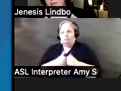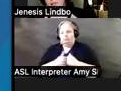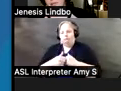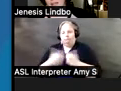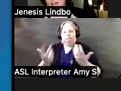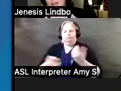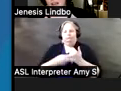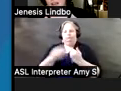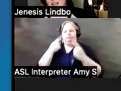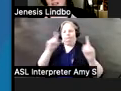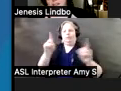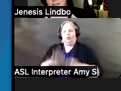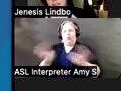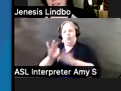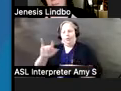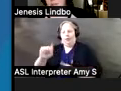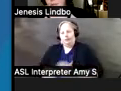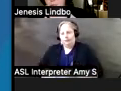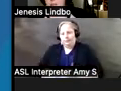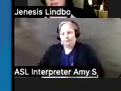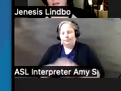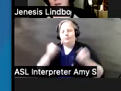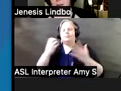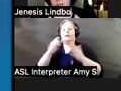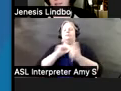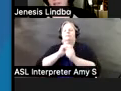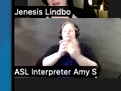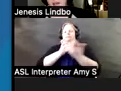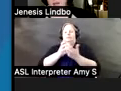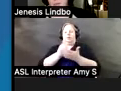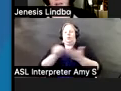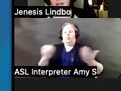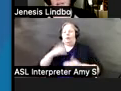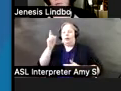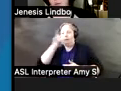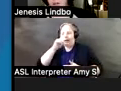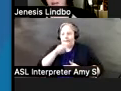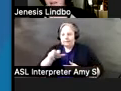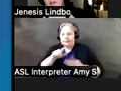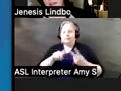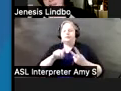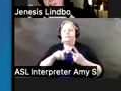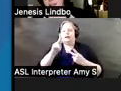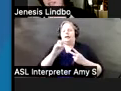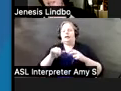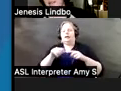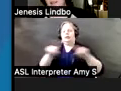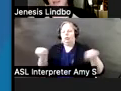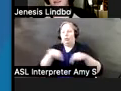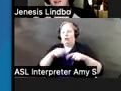effective. And a lot of the adapted equipment, like my mice and my keyboard and my